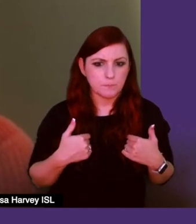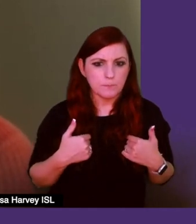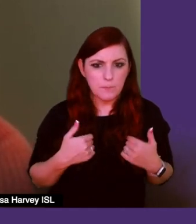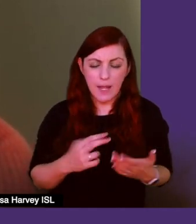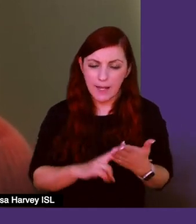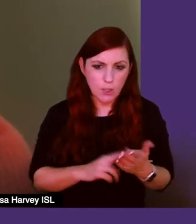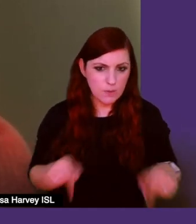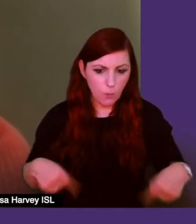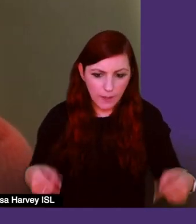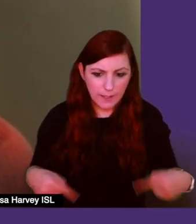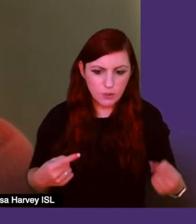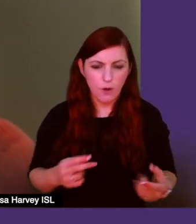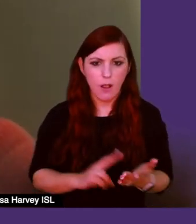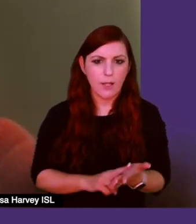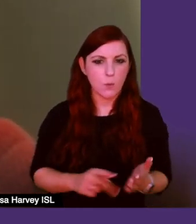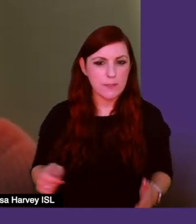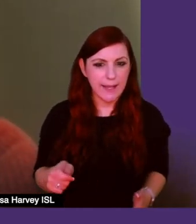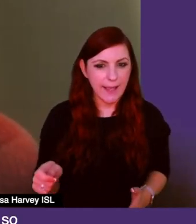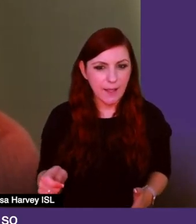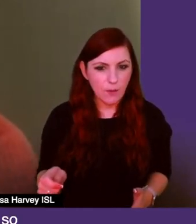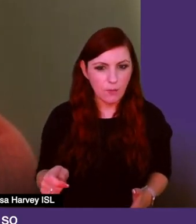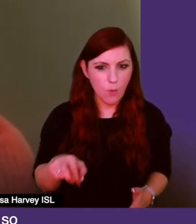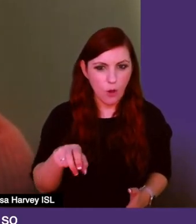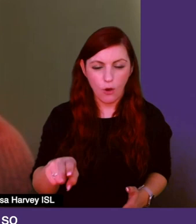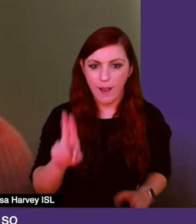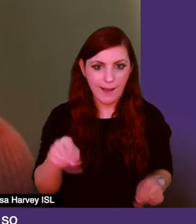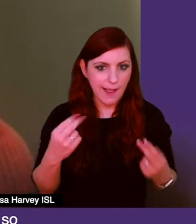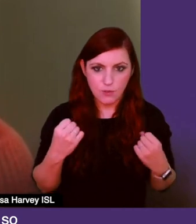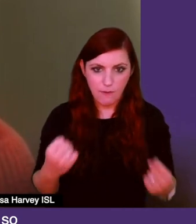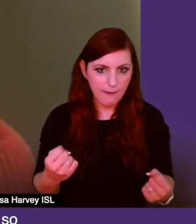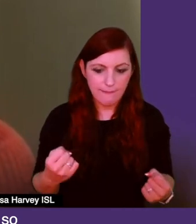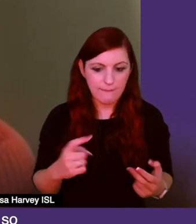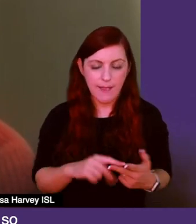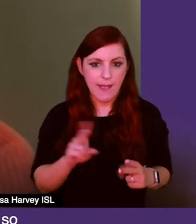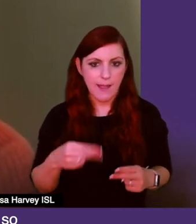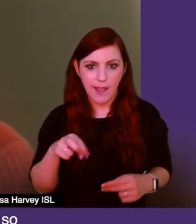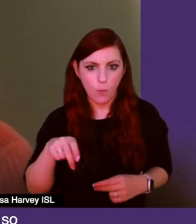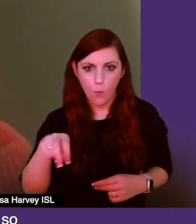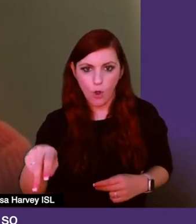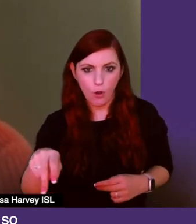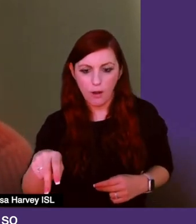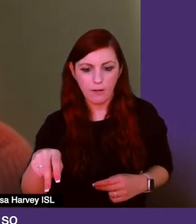I do use a wheelchair. I mainly use a K walker. I'm unable to drive. I cannot walk any sort of